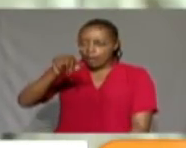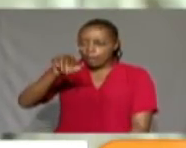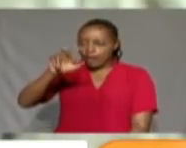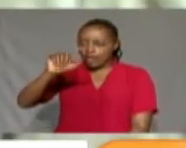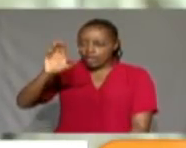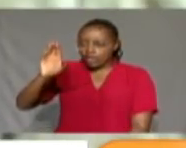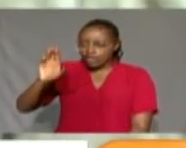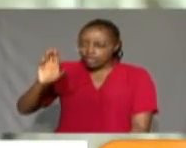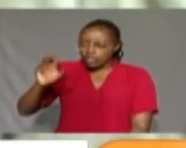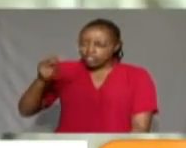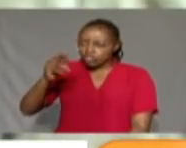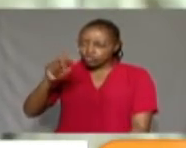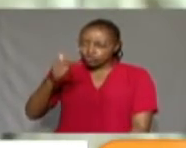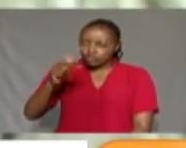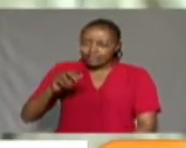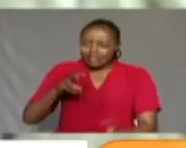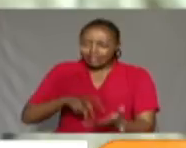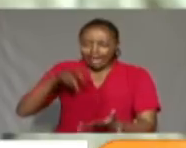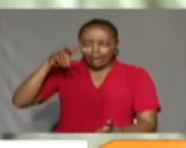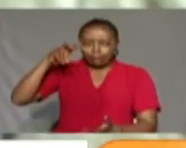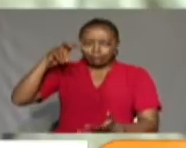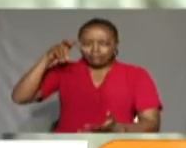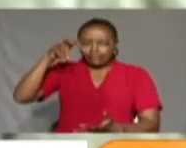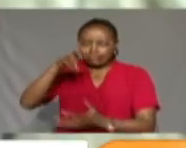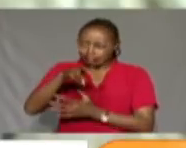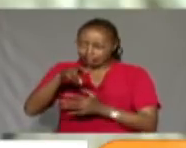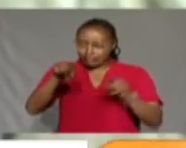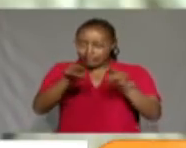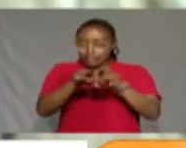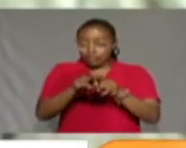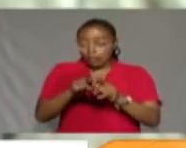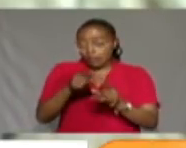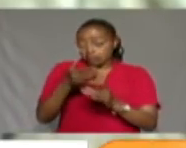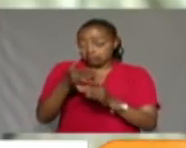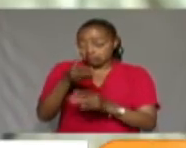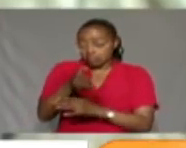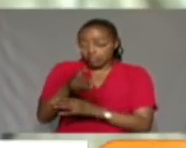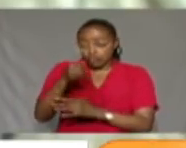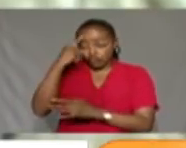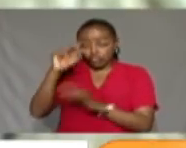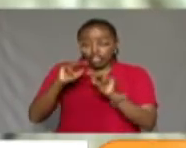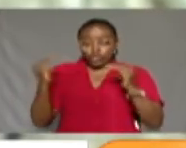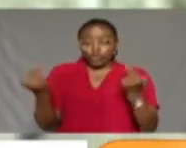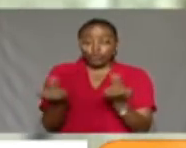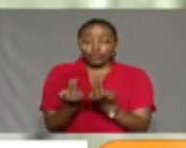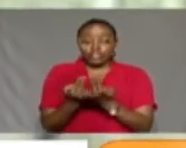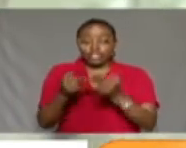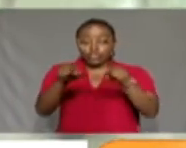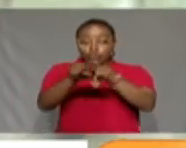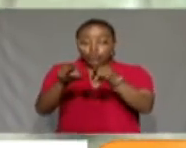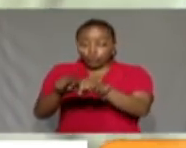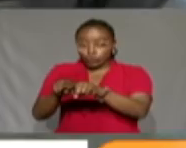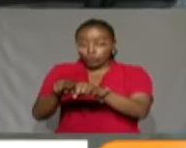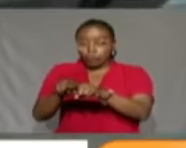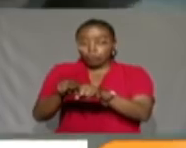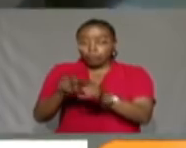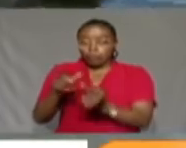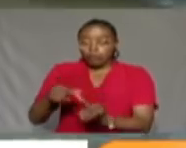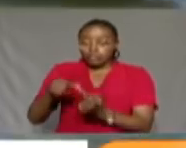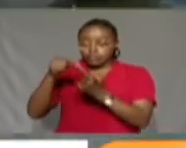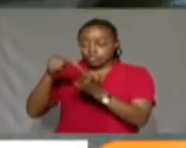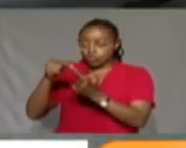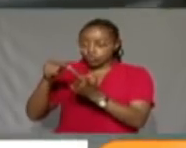jumper. Also, we have the Ranger Strike Force, being part of the Ranger Strike Force unit, and also being part of the Special